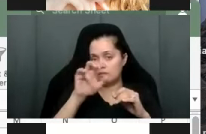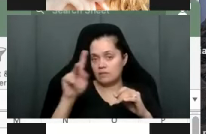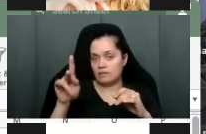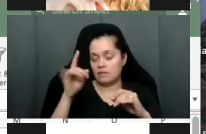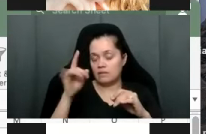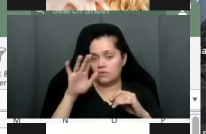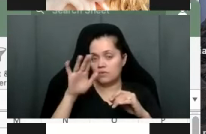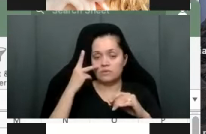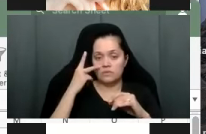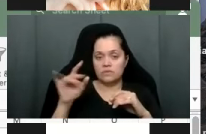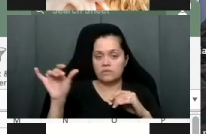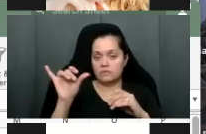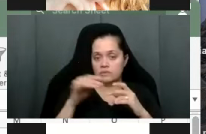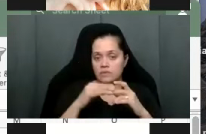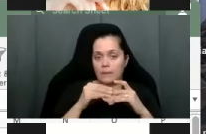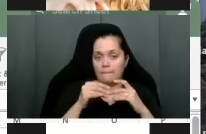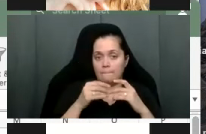to look at too.